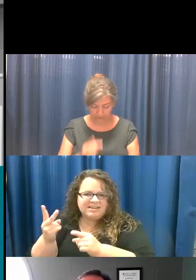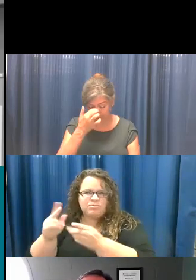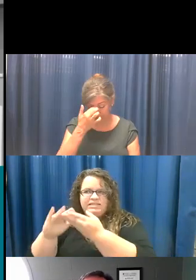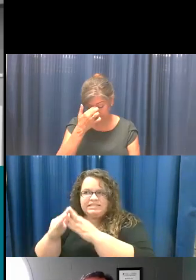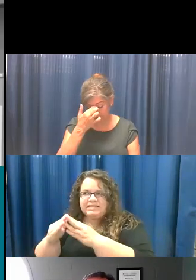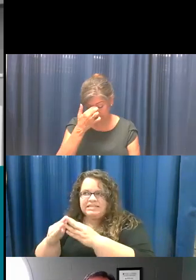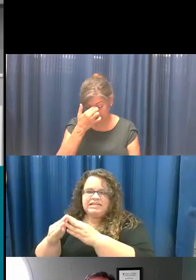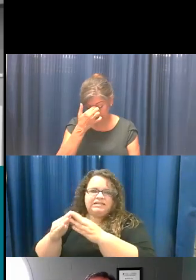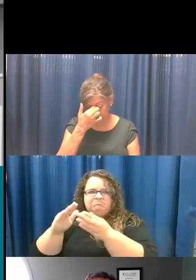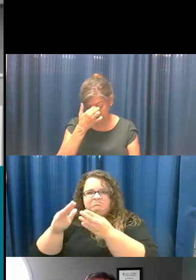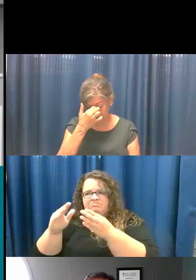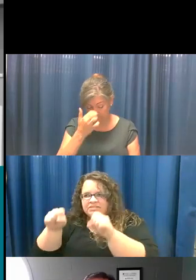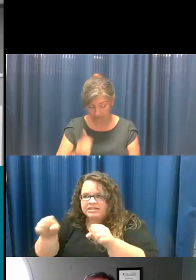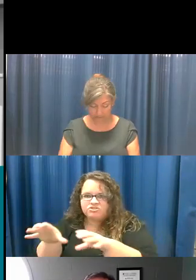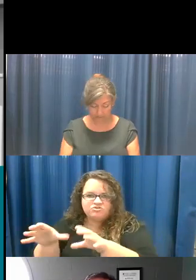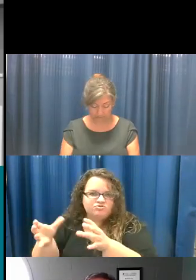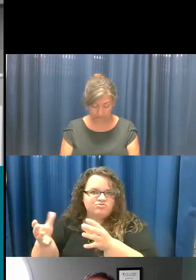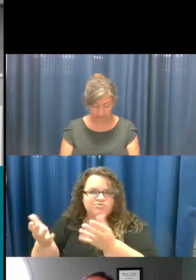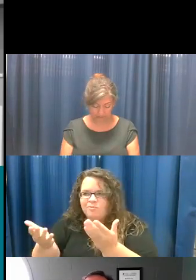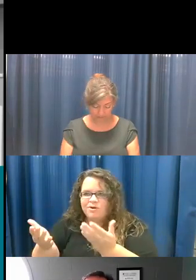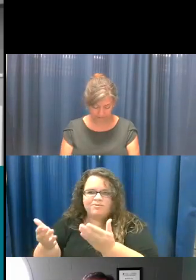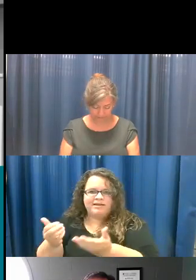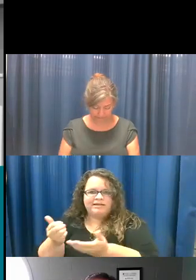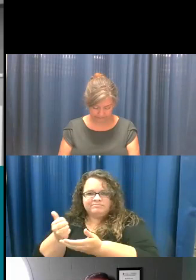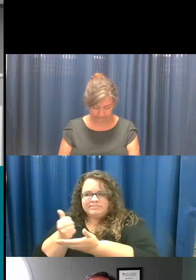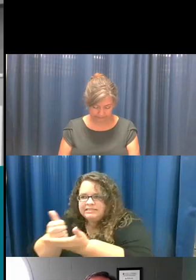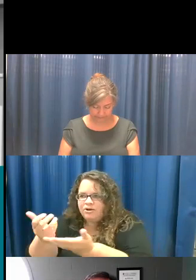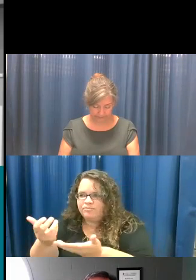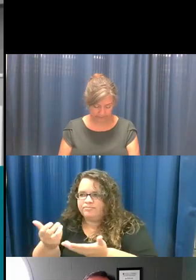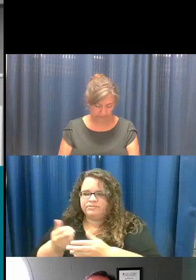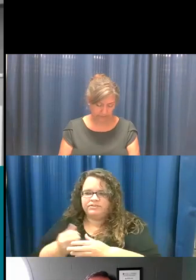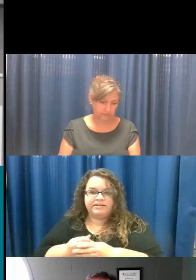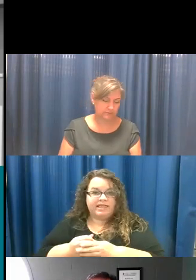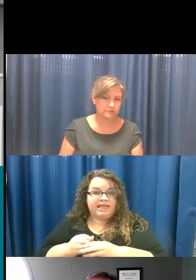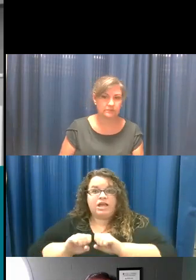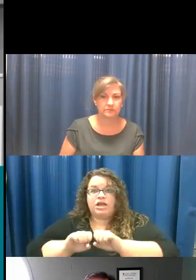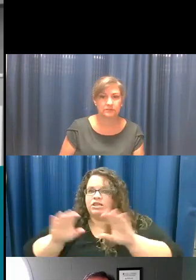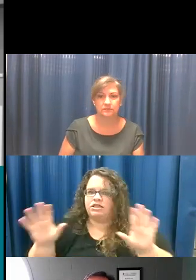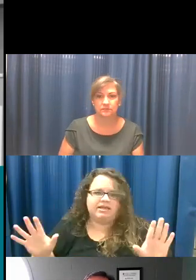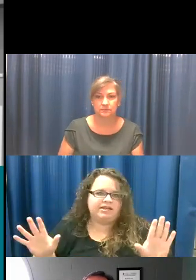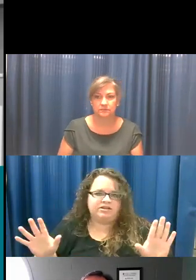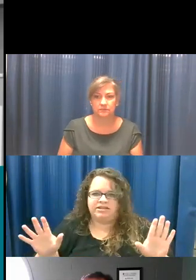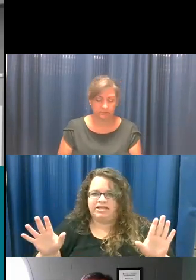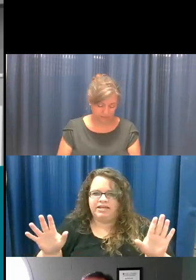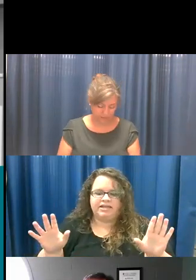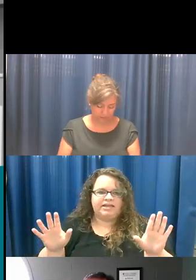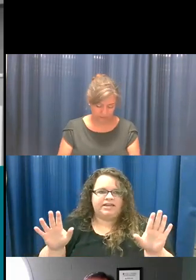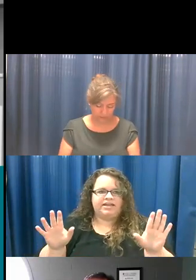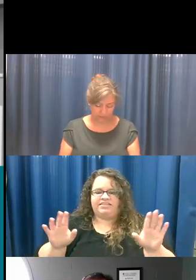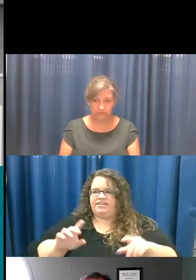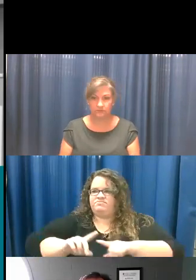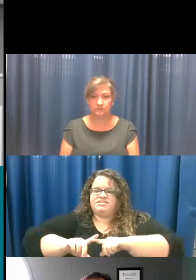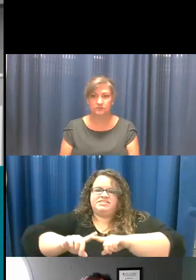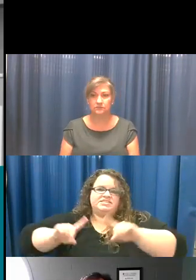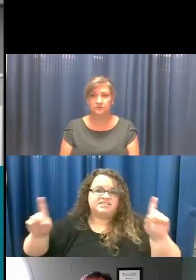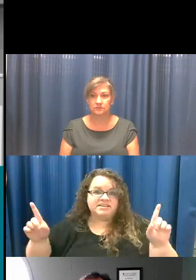do to respond to this and to support people through it. And there was clearly a disproportionate number of Black and Brown